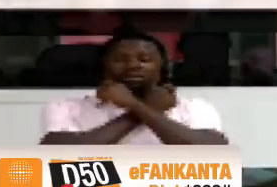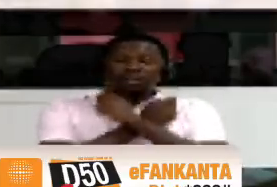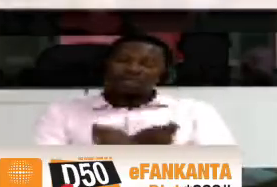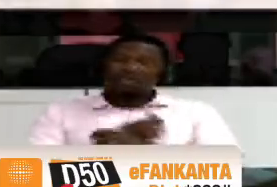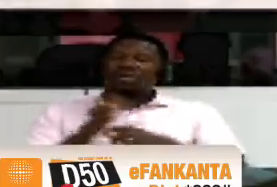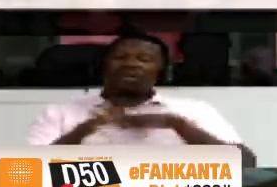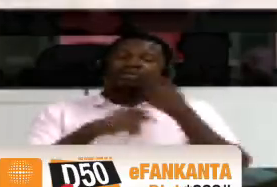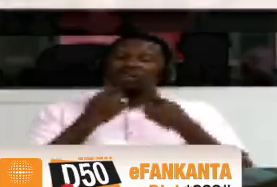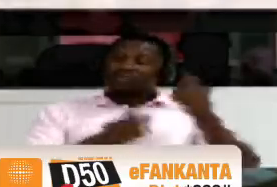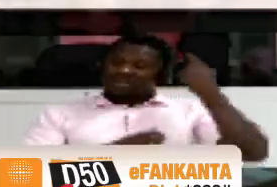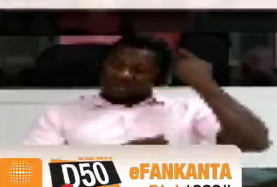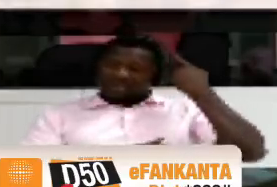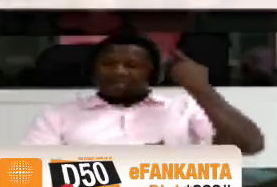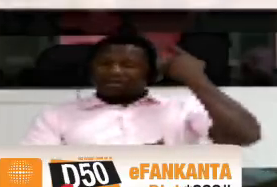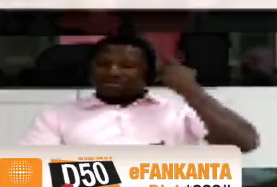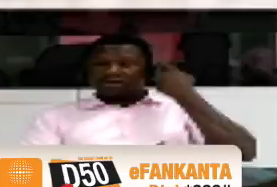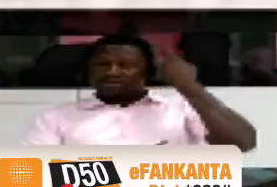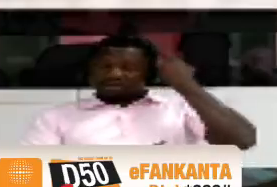hair shaved off.